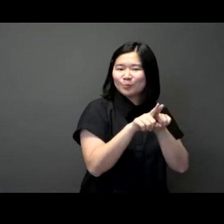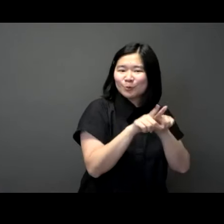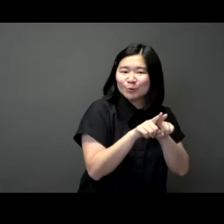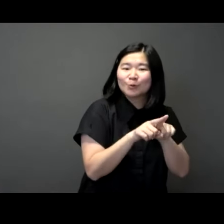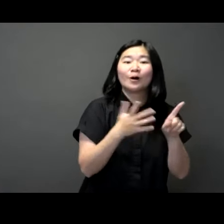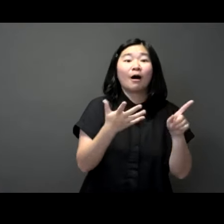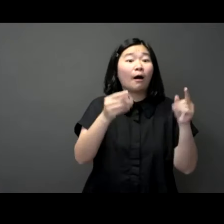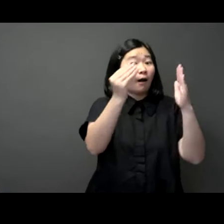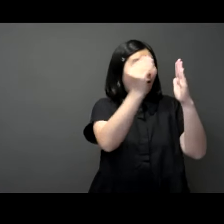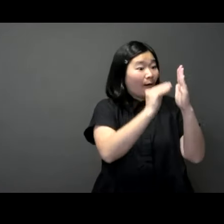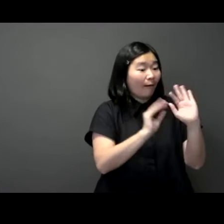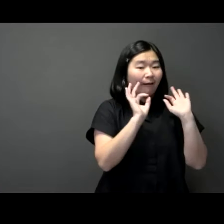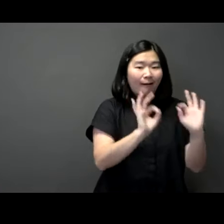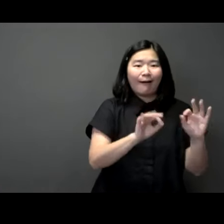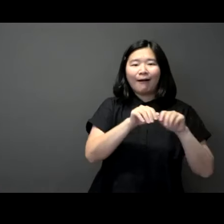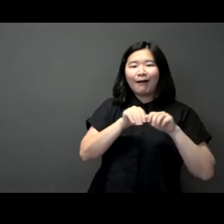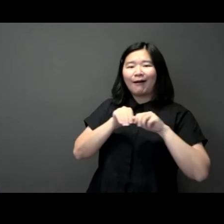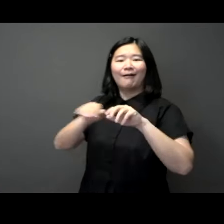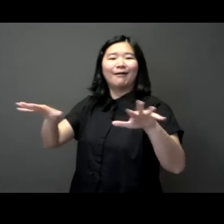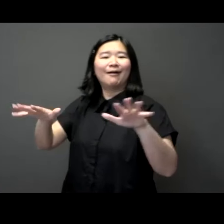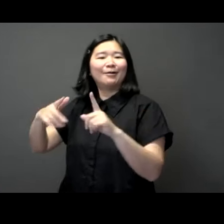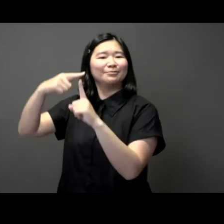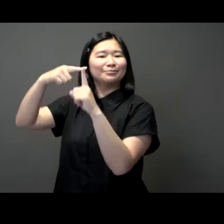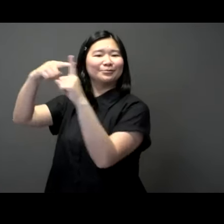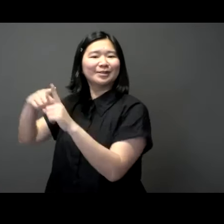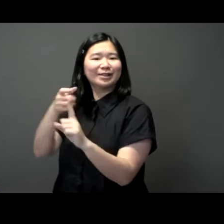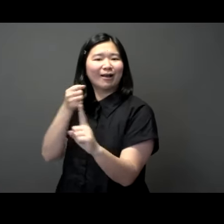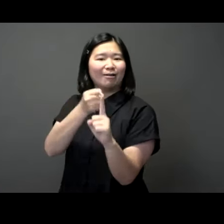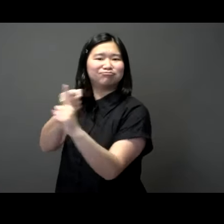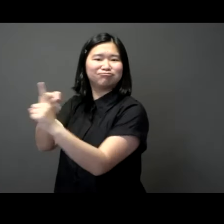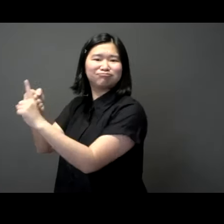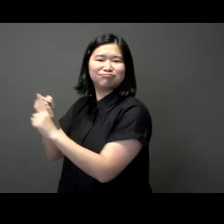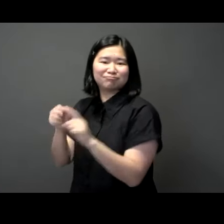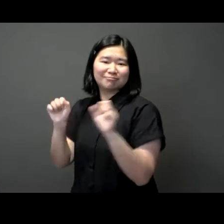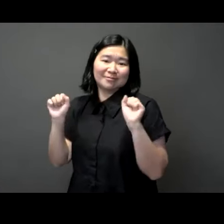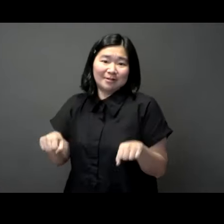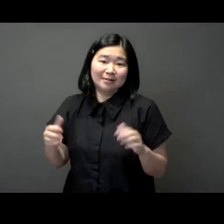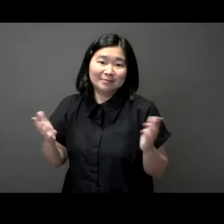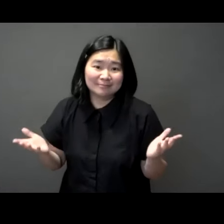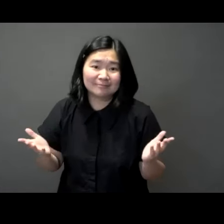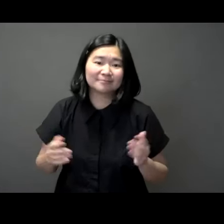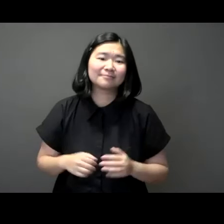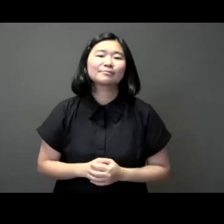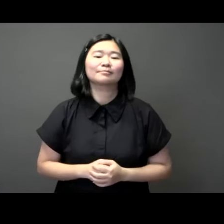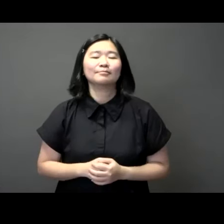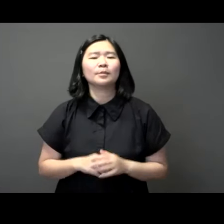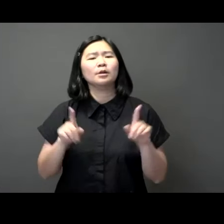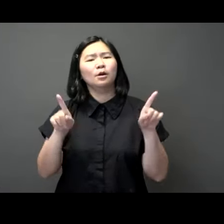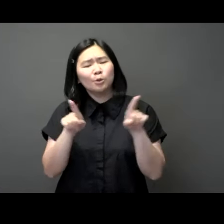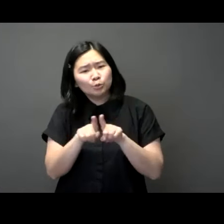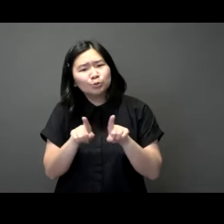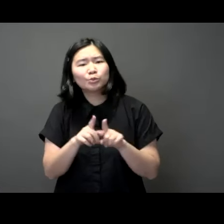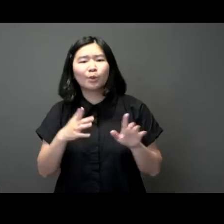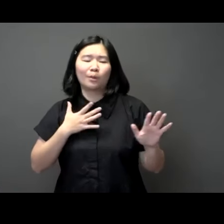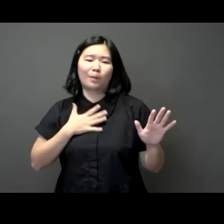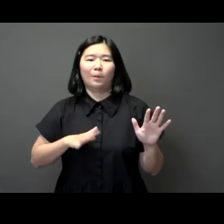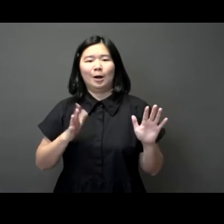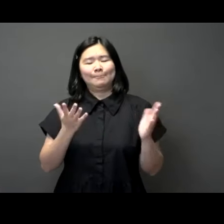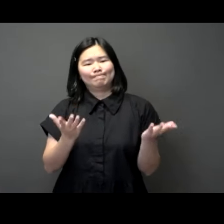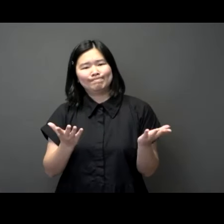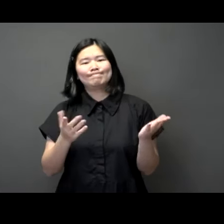And additionally, collective work at all levels strengthens the development of inclusive and